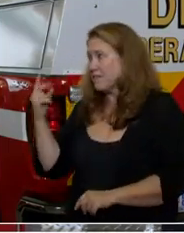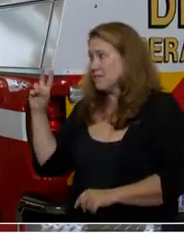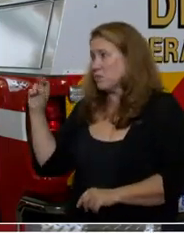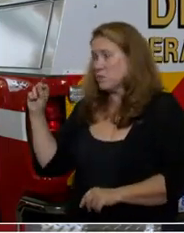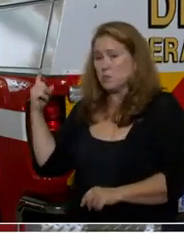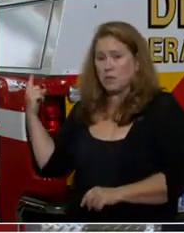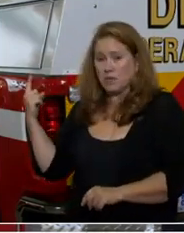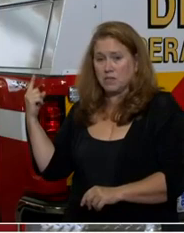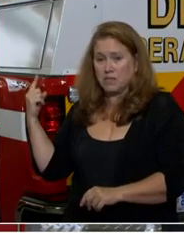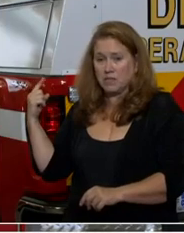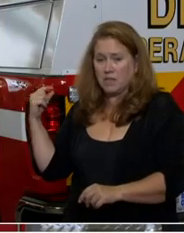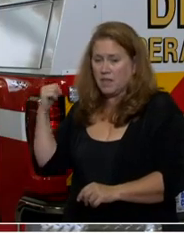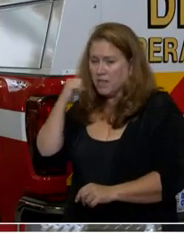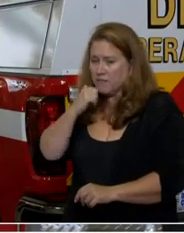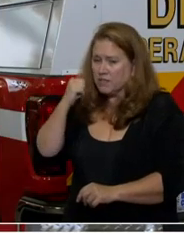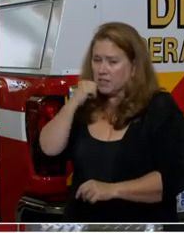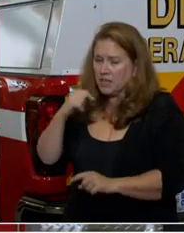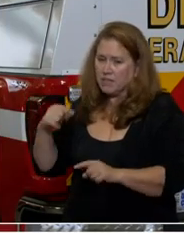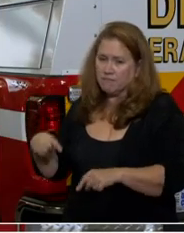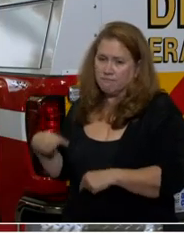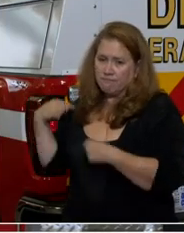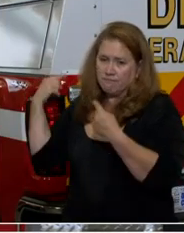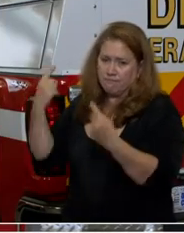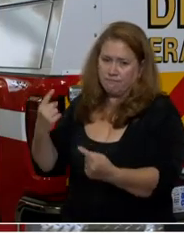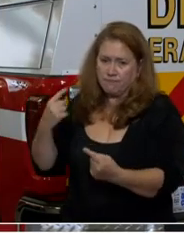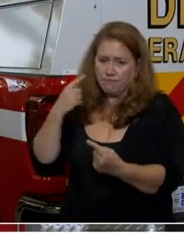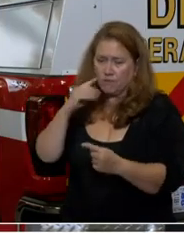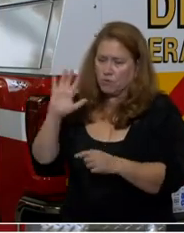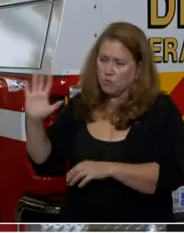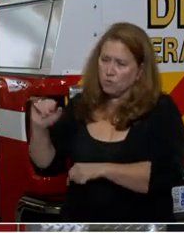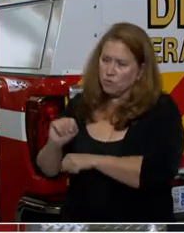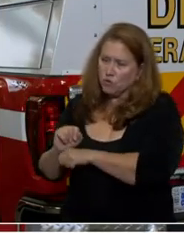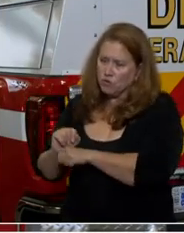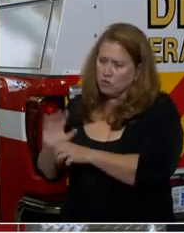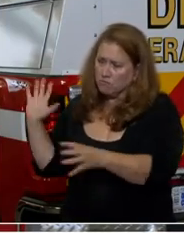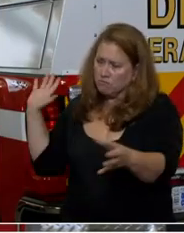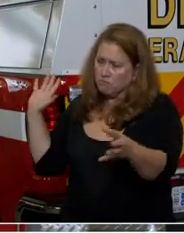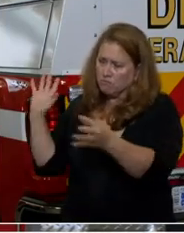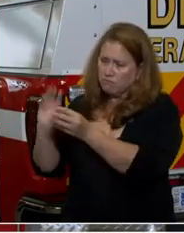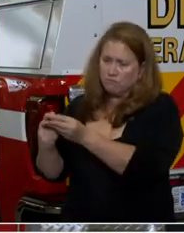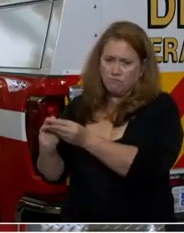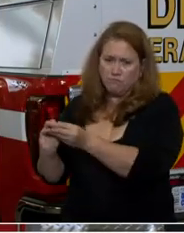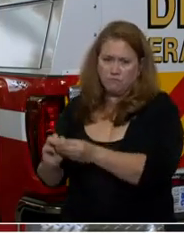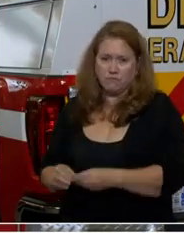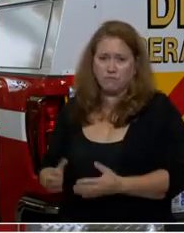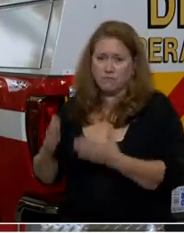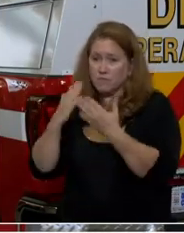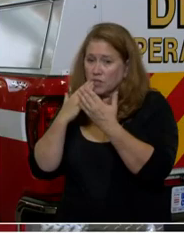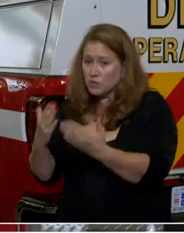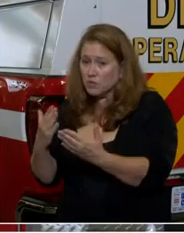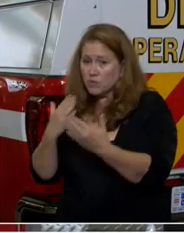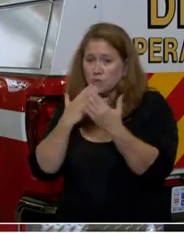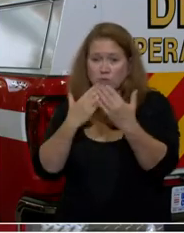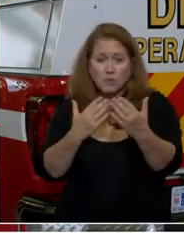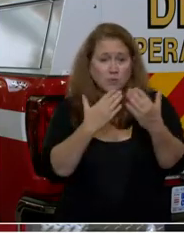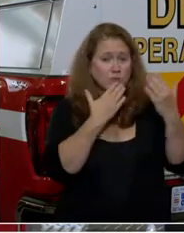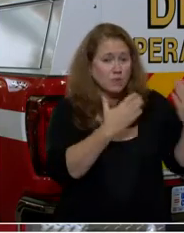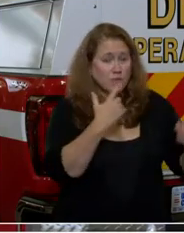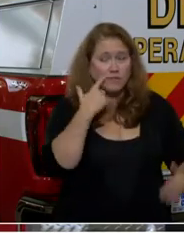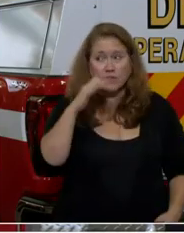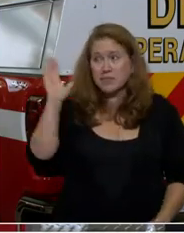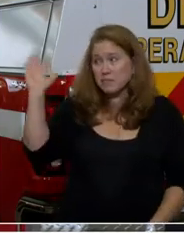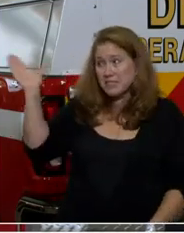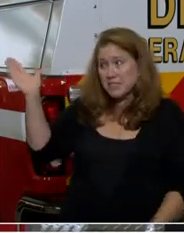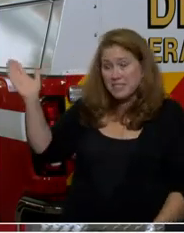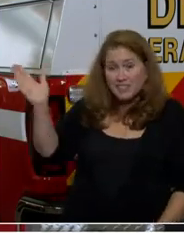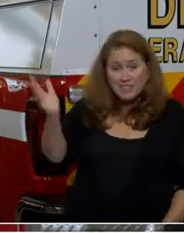thank all of our speakers as well for your powerful words. I'm going to be continued to be reminded and remind others